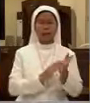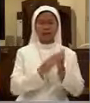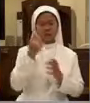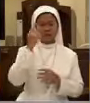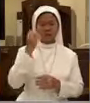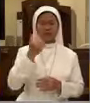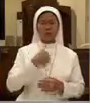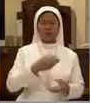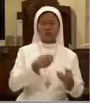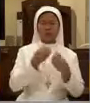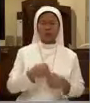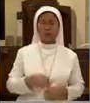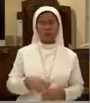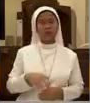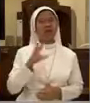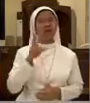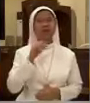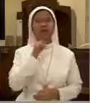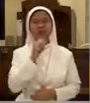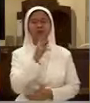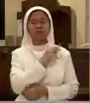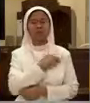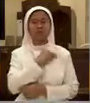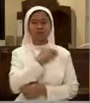mission, that's ambition.